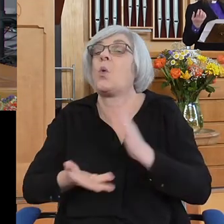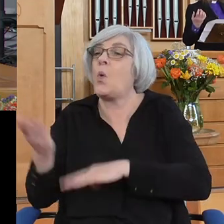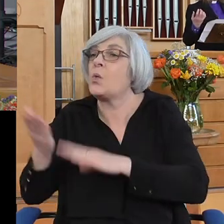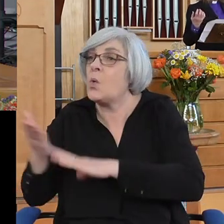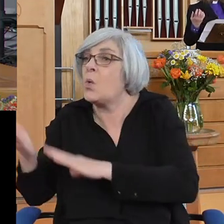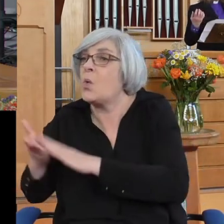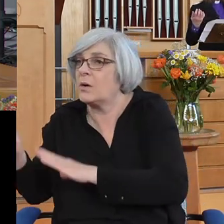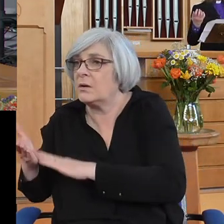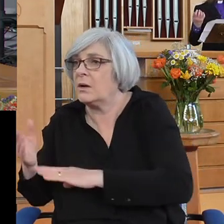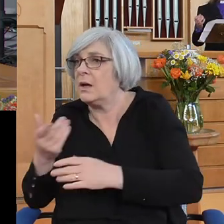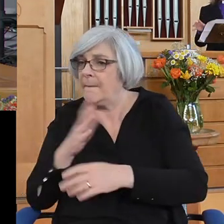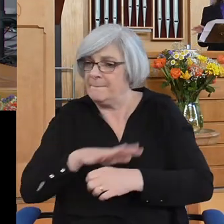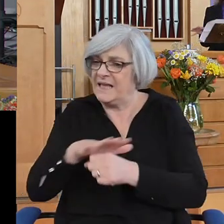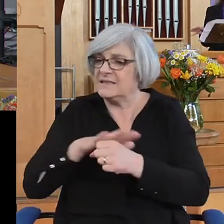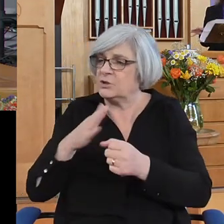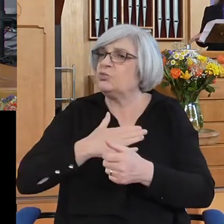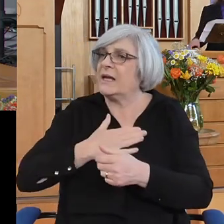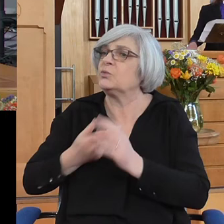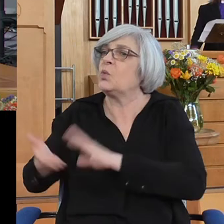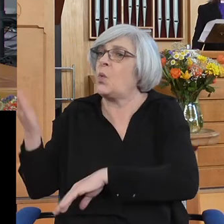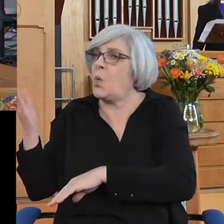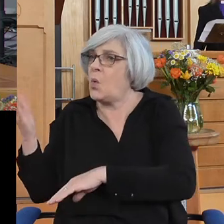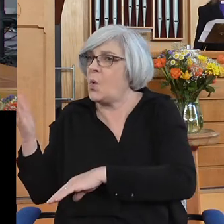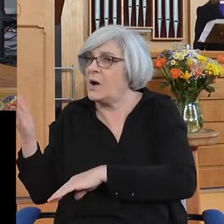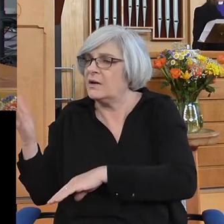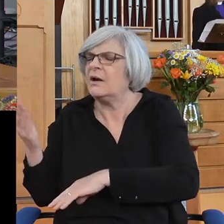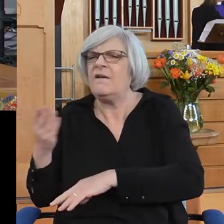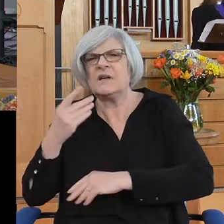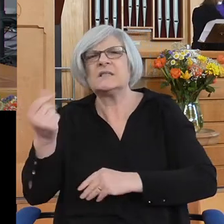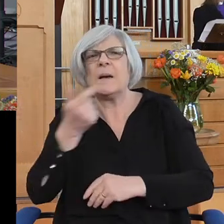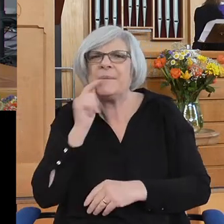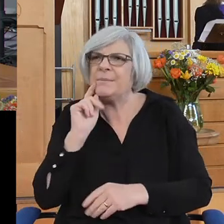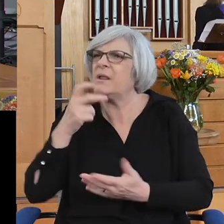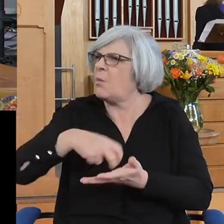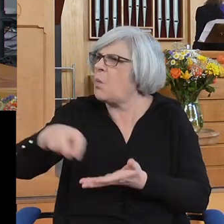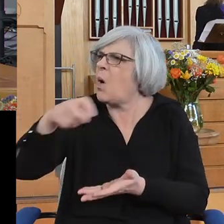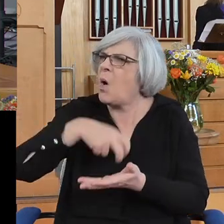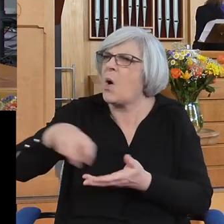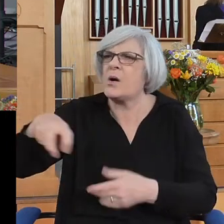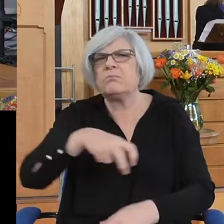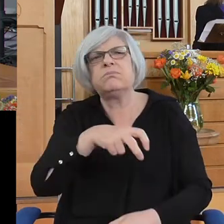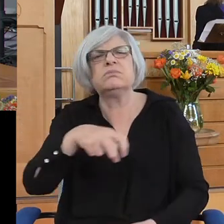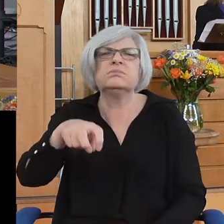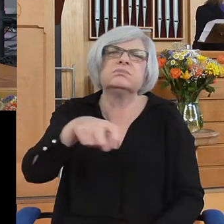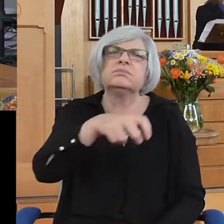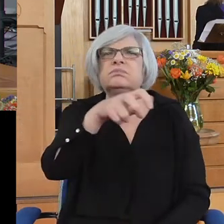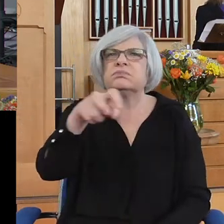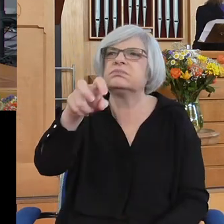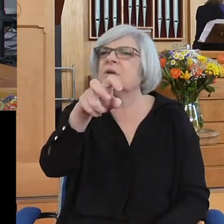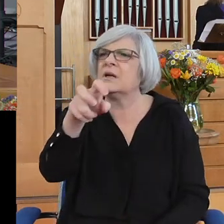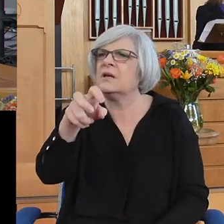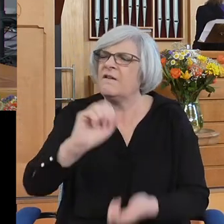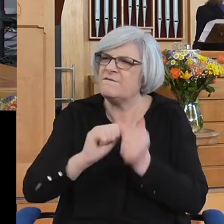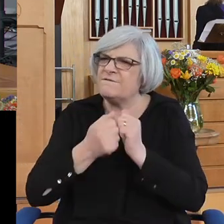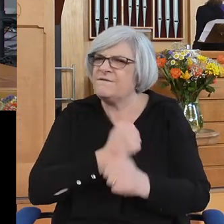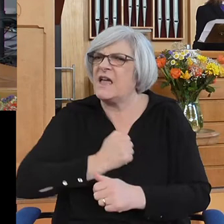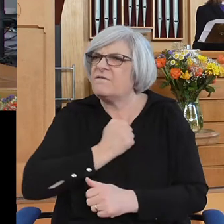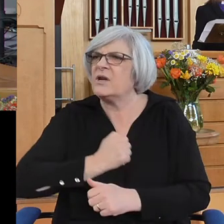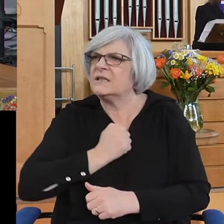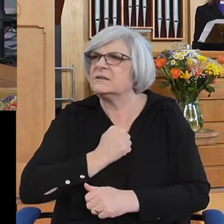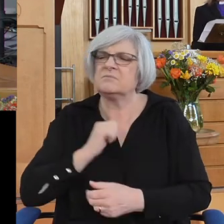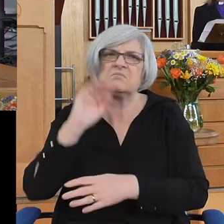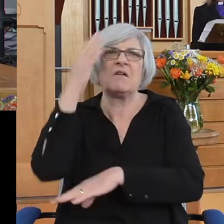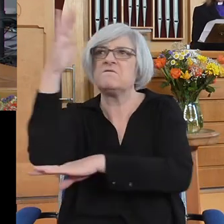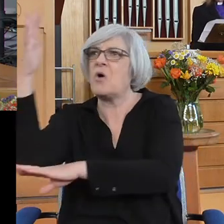things. For some folk, it's maybe a walk somewhere. A forest walk,